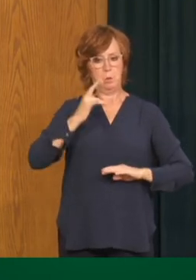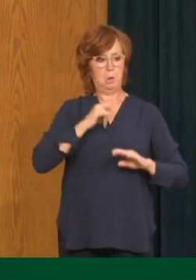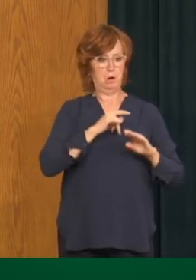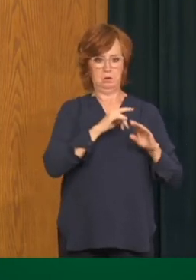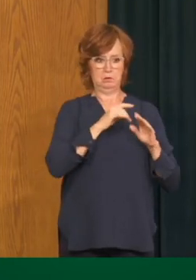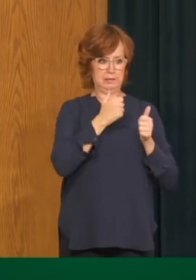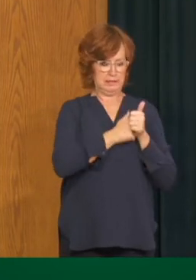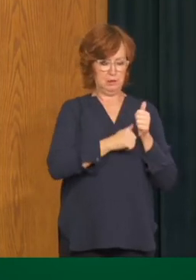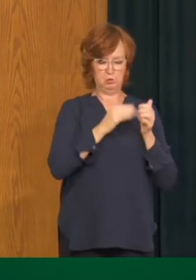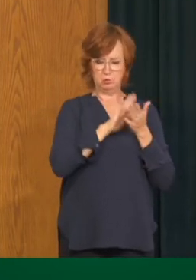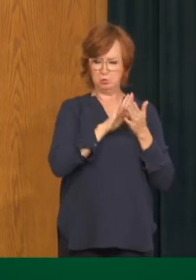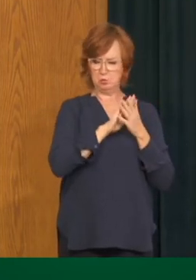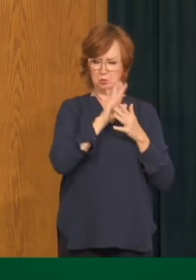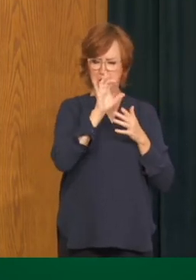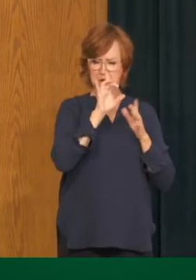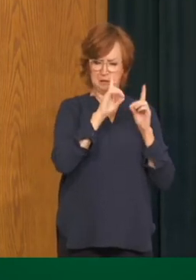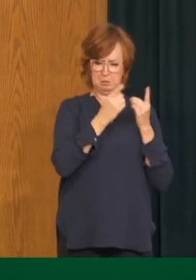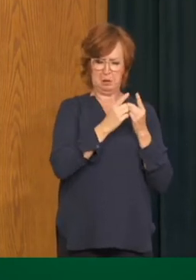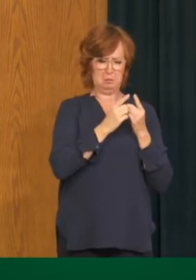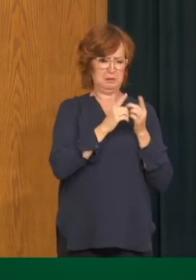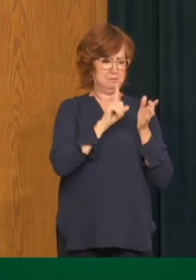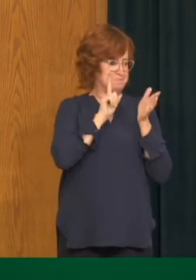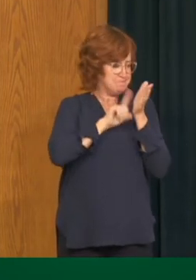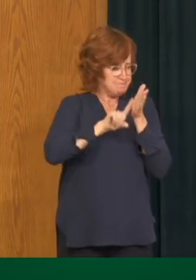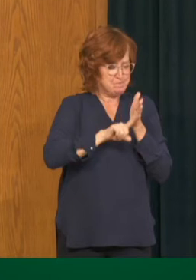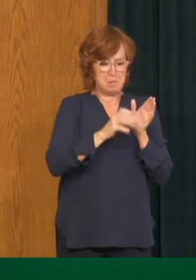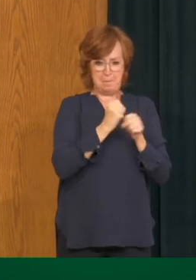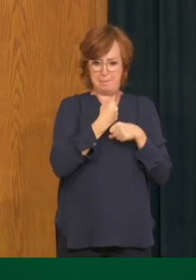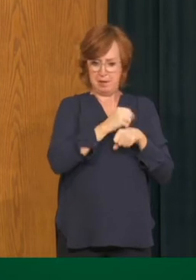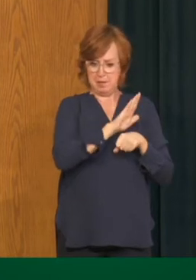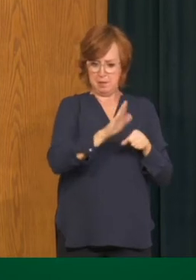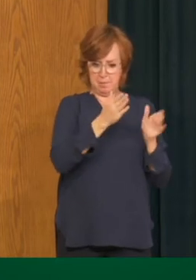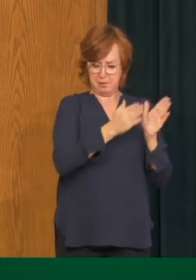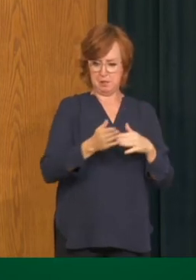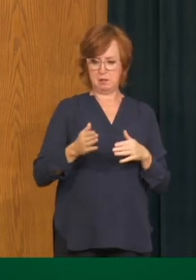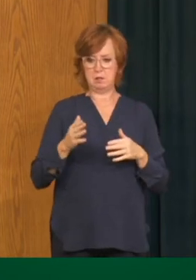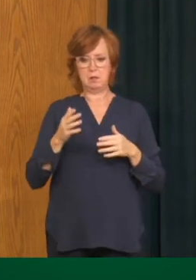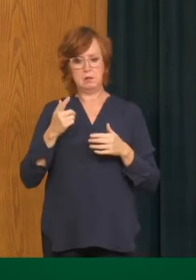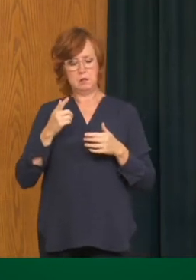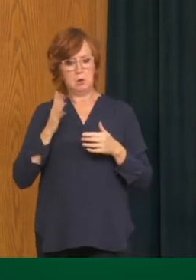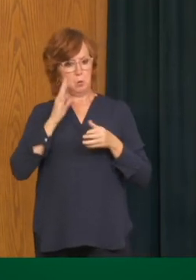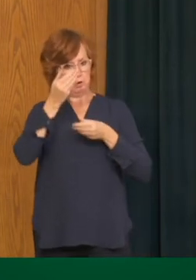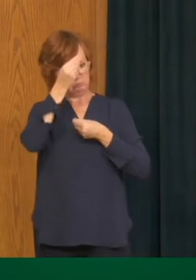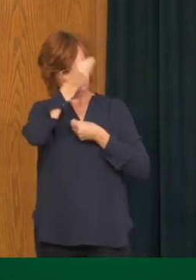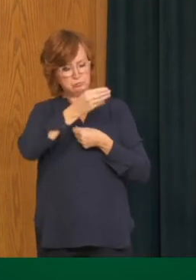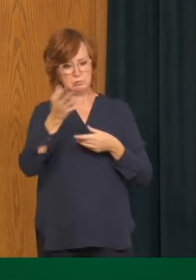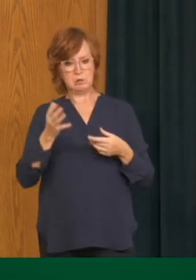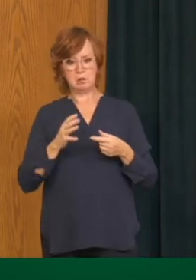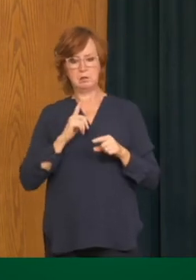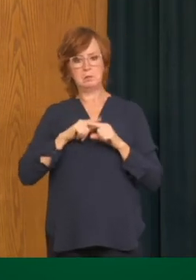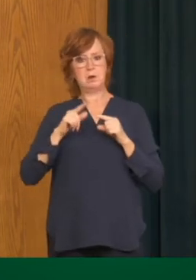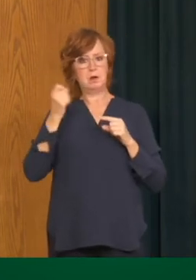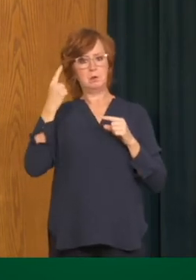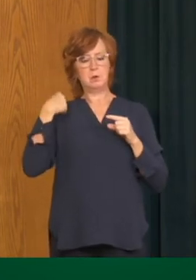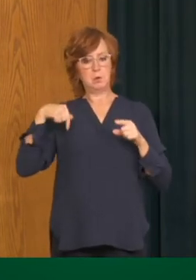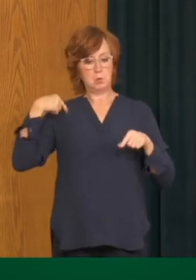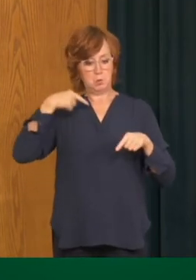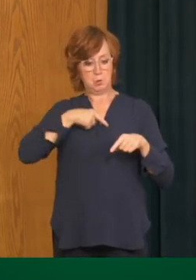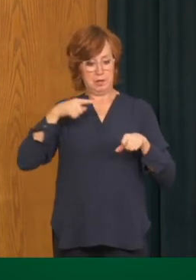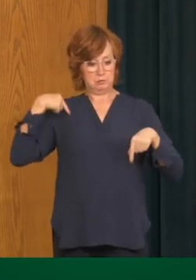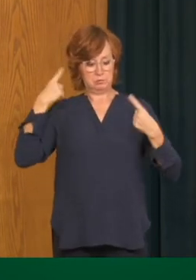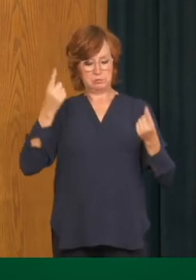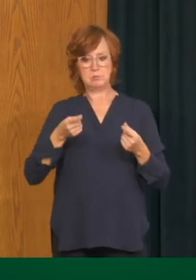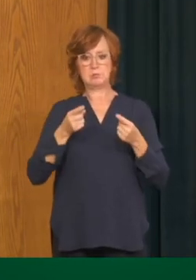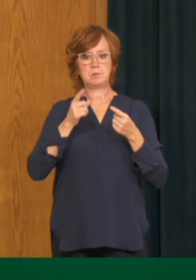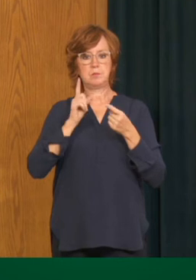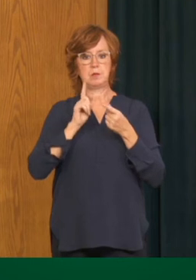on exactly what the individual school will look like. The provincial government has come forward through consultation with school divisions, through